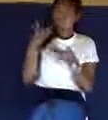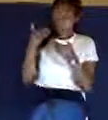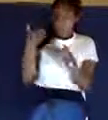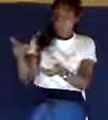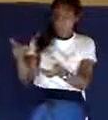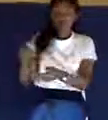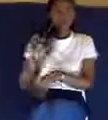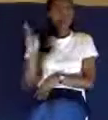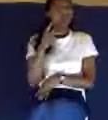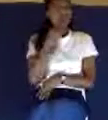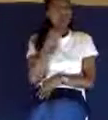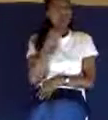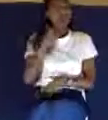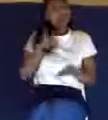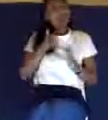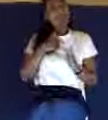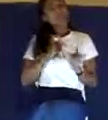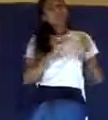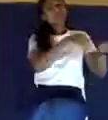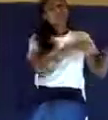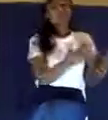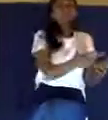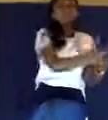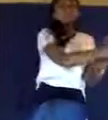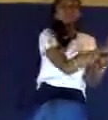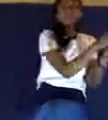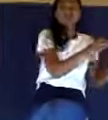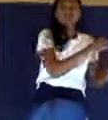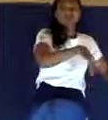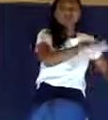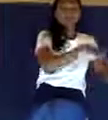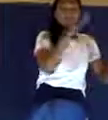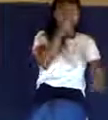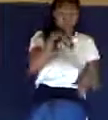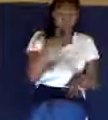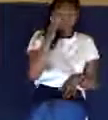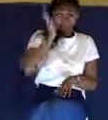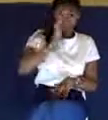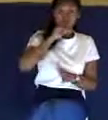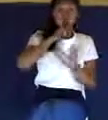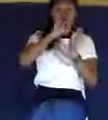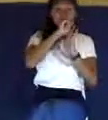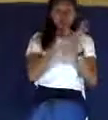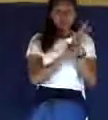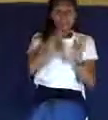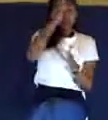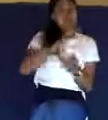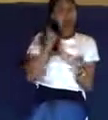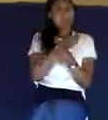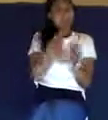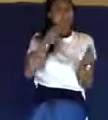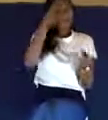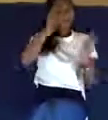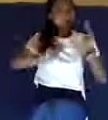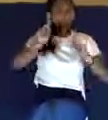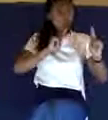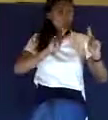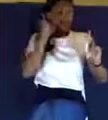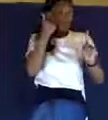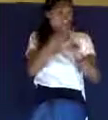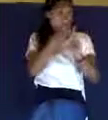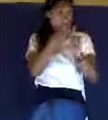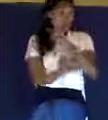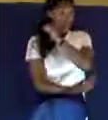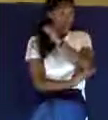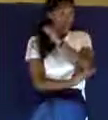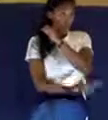glean in the field." You know what God did back in the Old Testament? If you were poor, this is how God would help take care of you. If